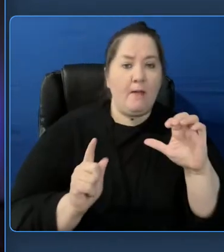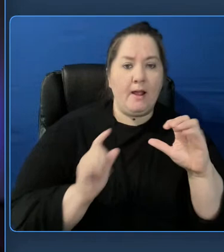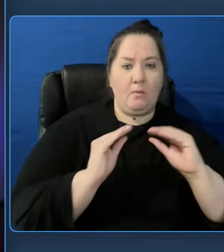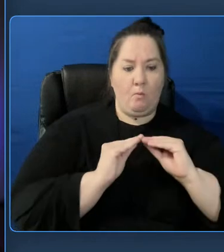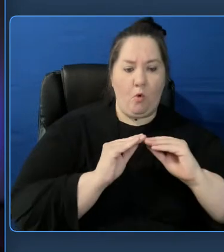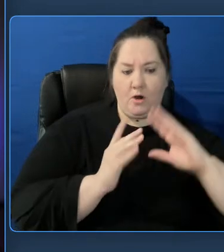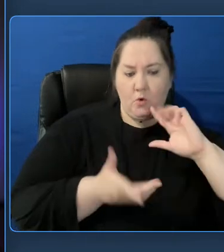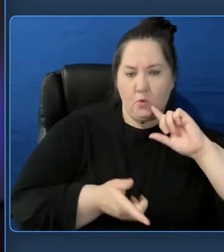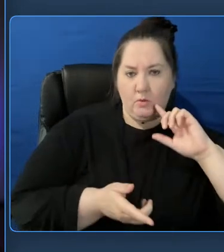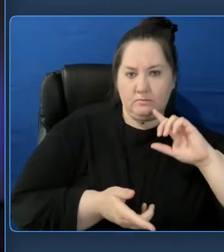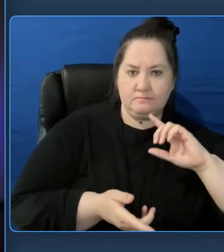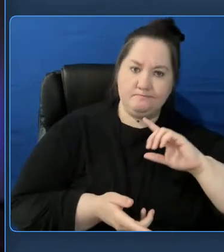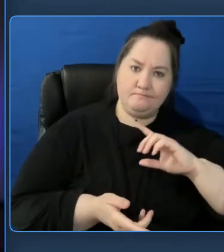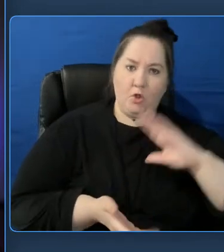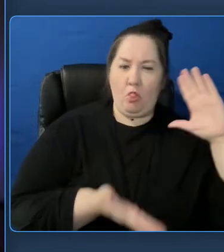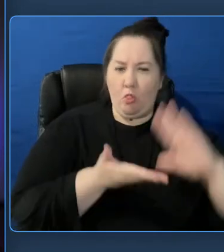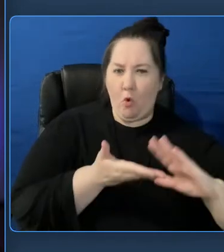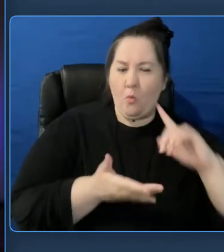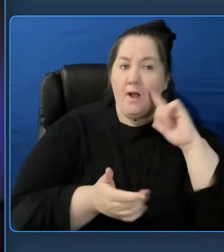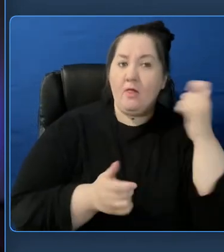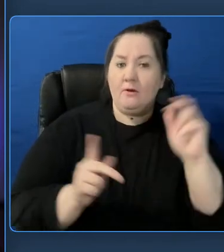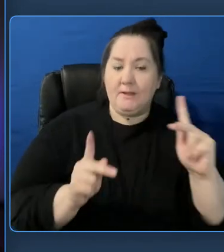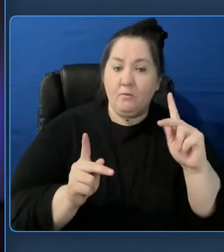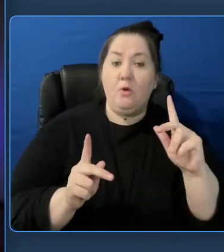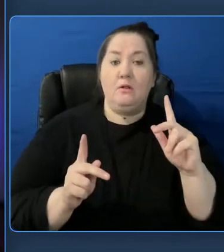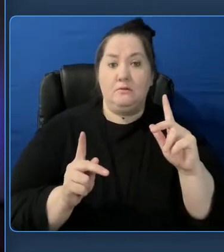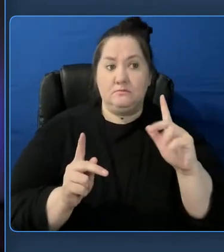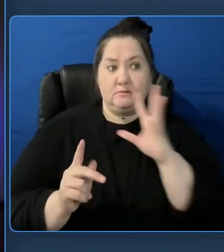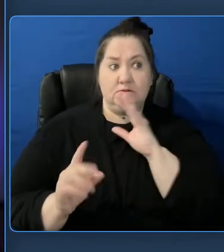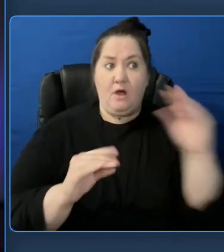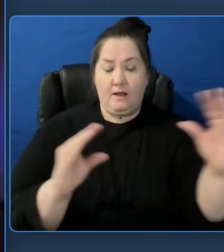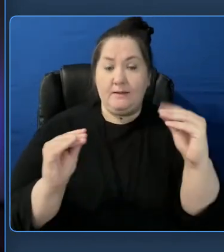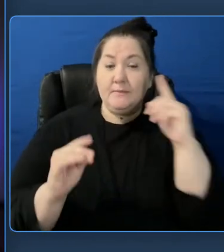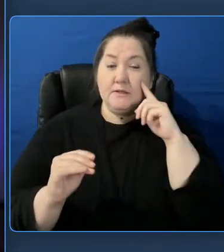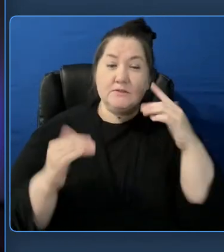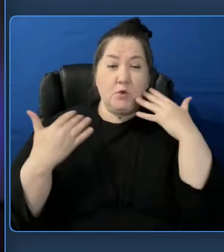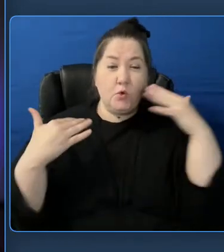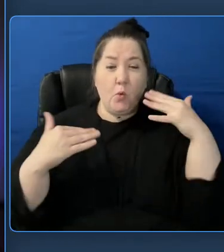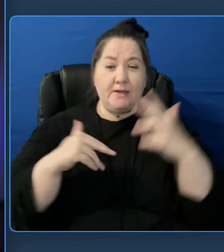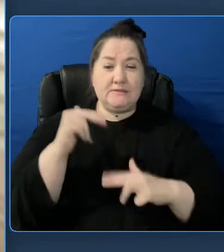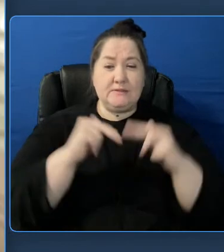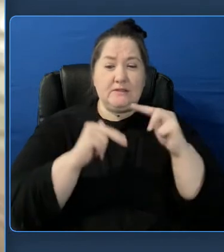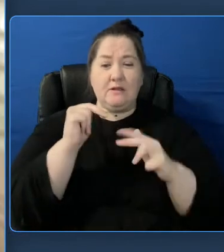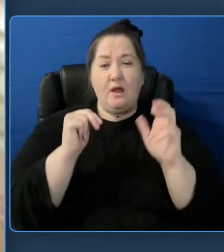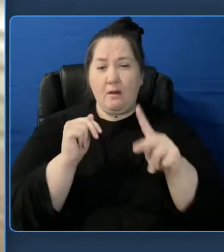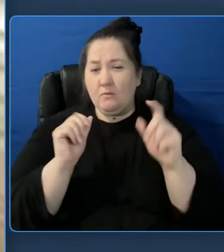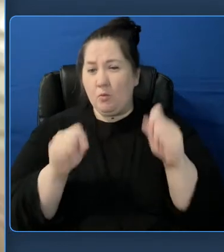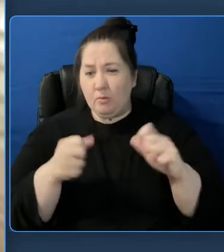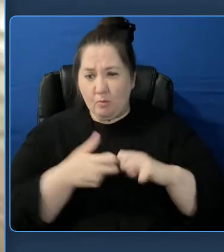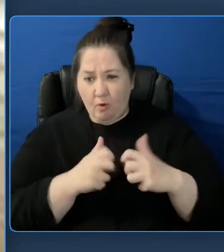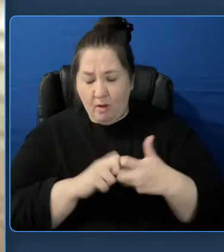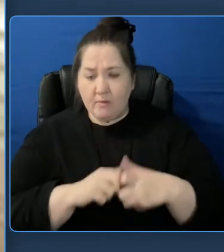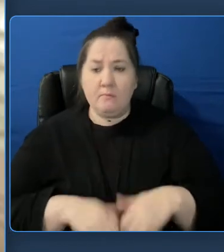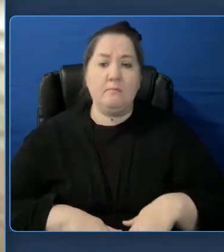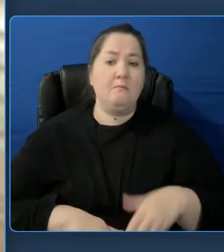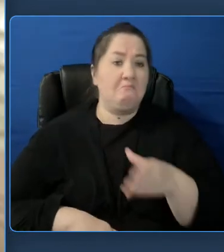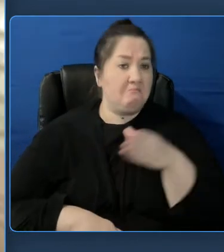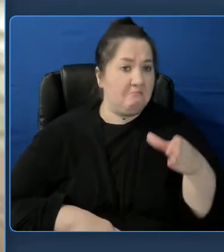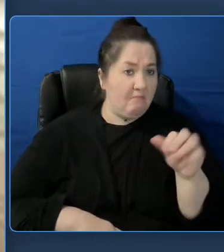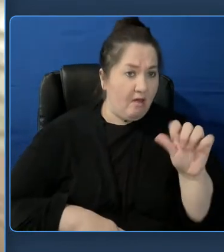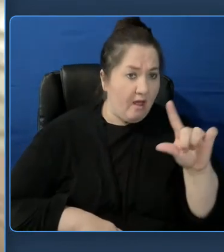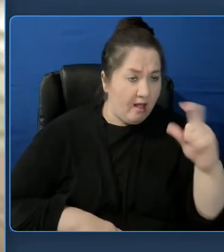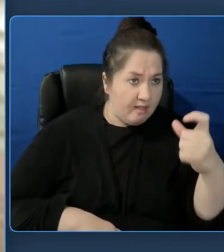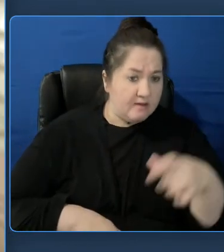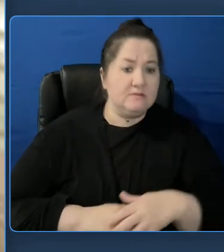quiet while one person is talking, because the noise buildup could be an issue. Alex? Yeah,